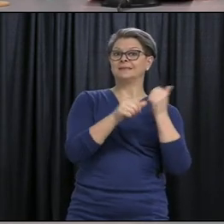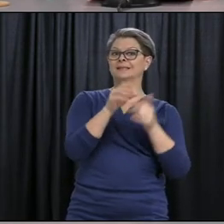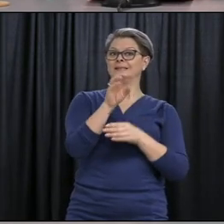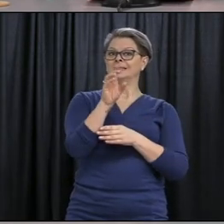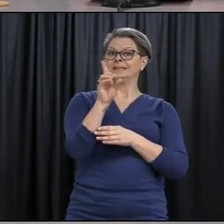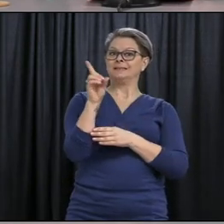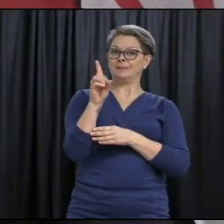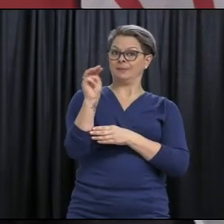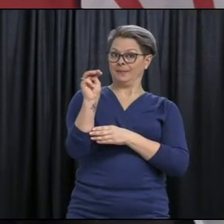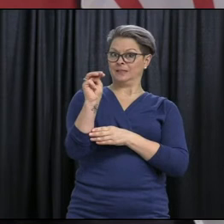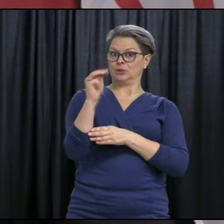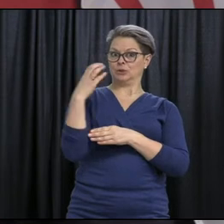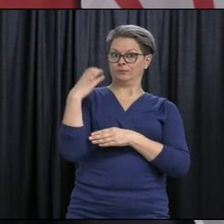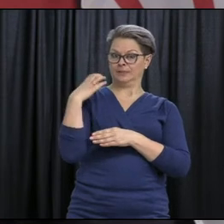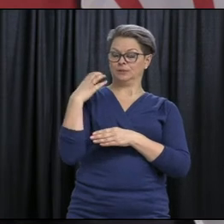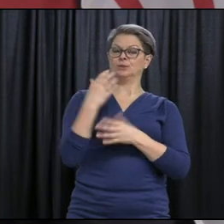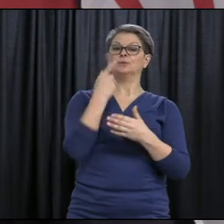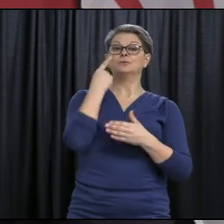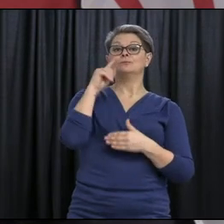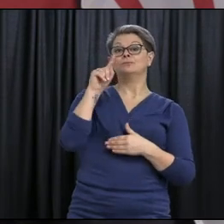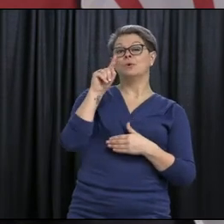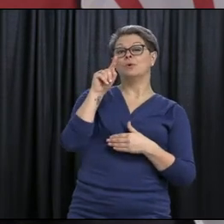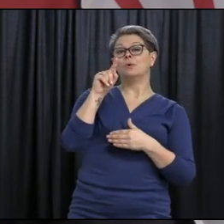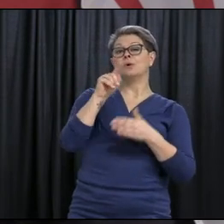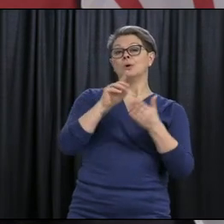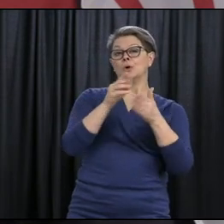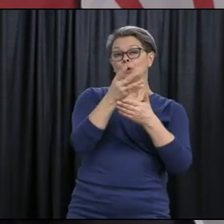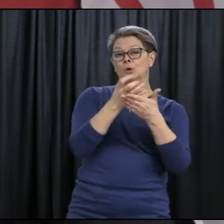of K-12 and Early Childhood Education.